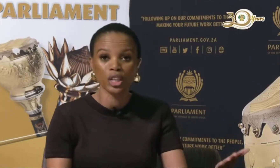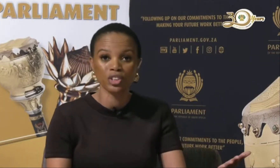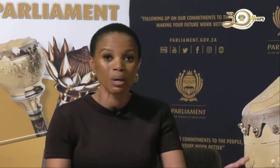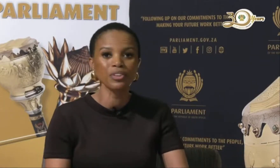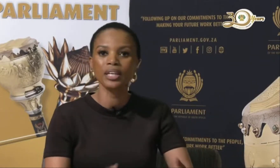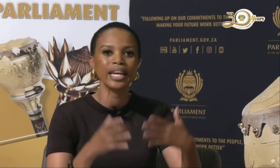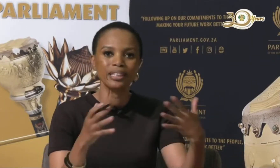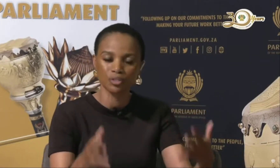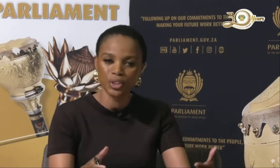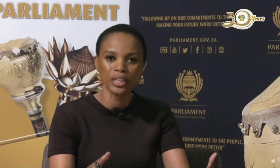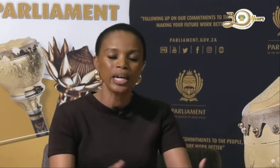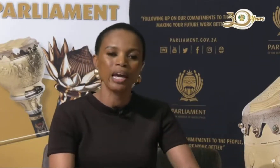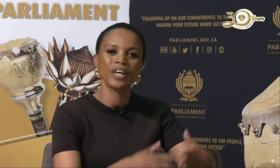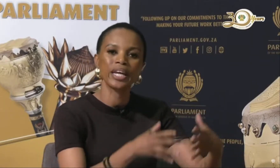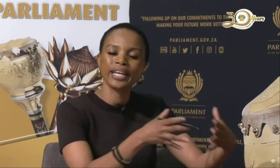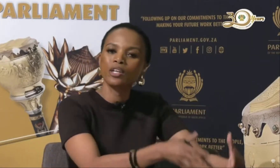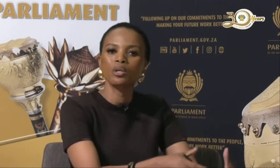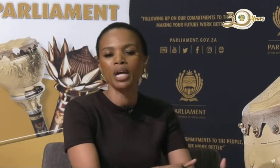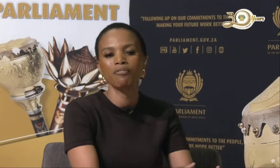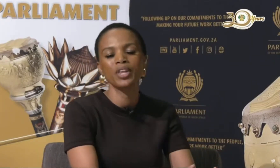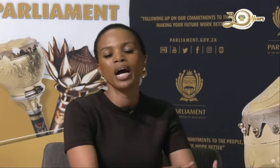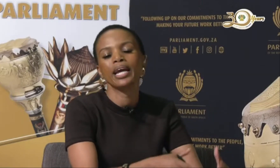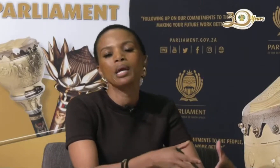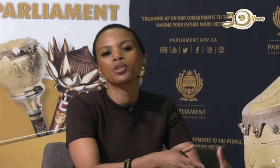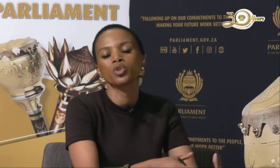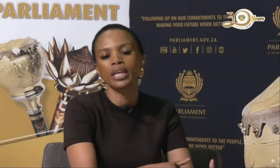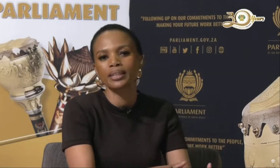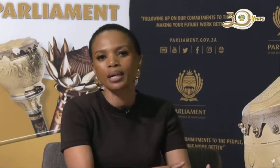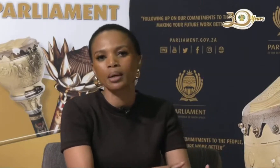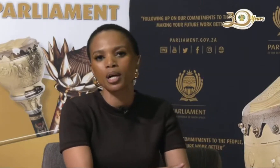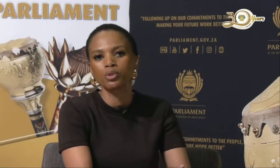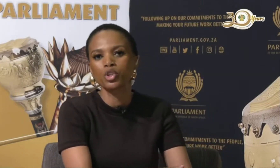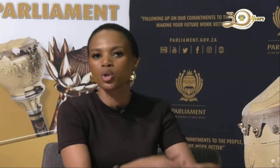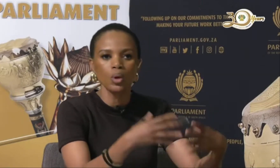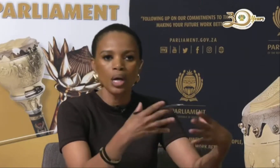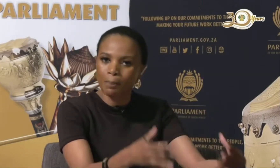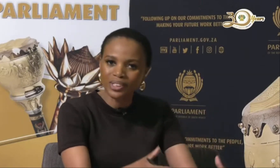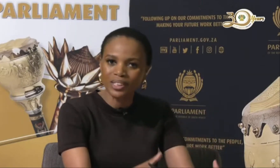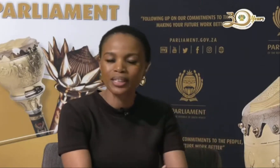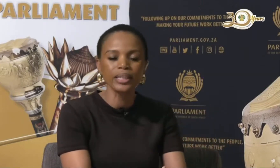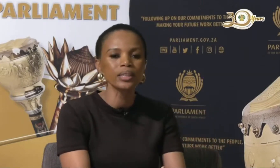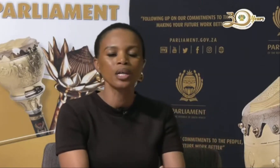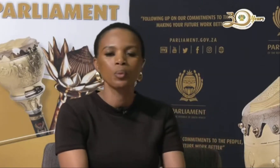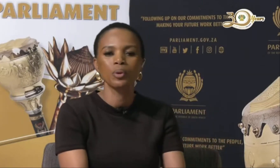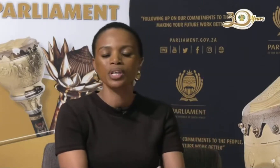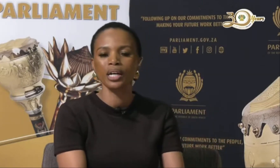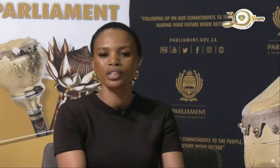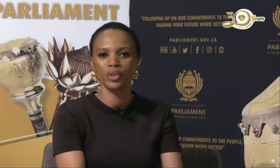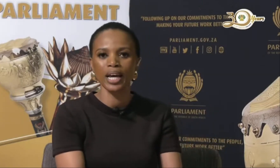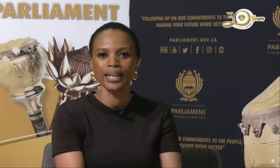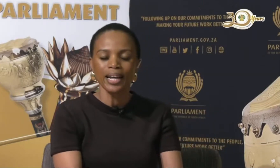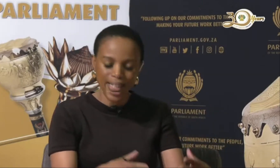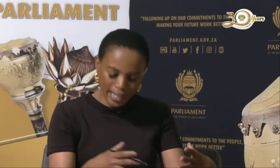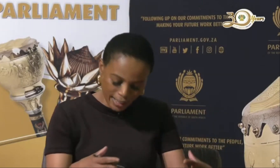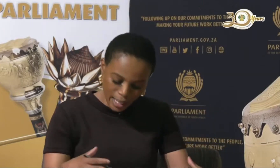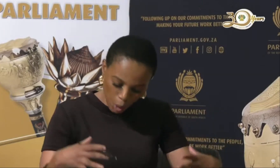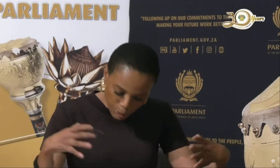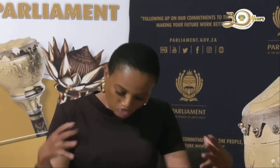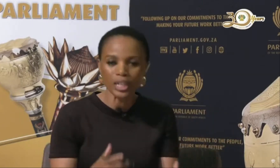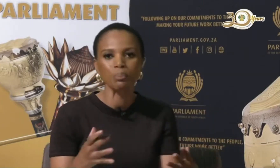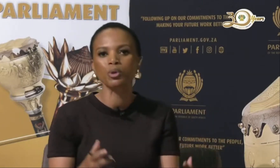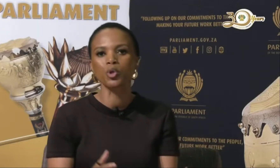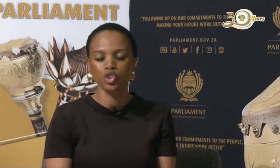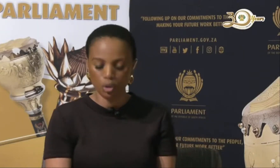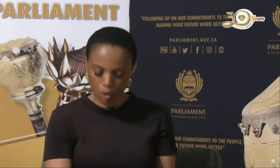construction mafia. They interfere if they are unable to get business deals. With regards to that, they